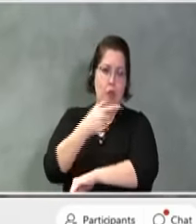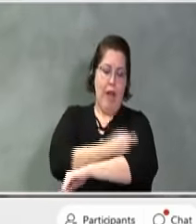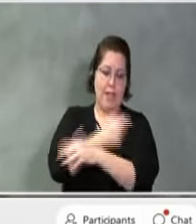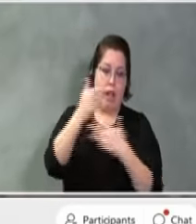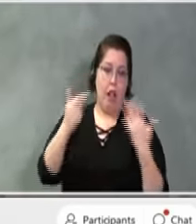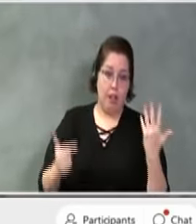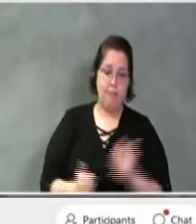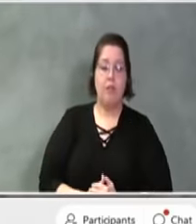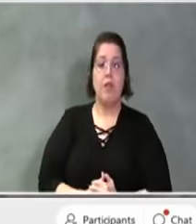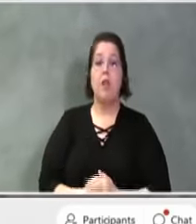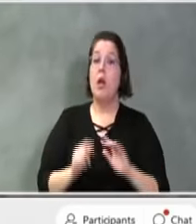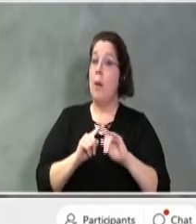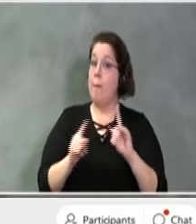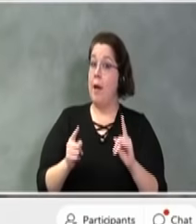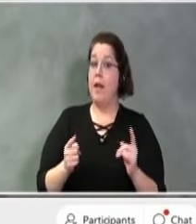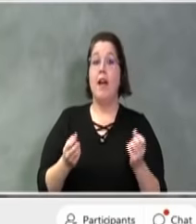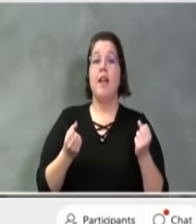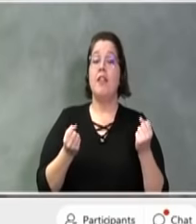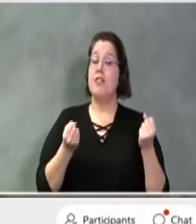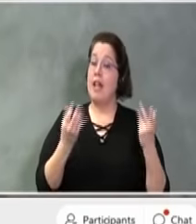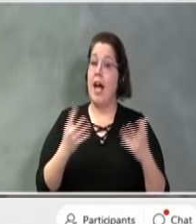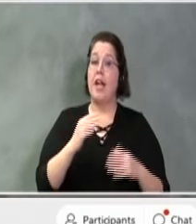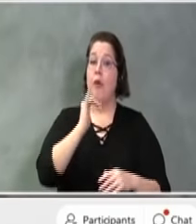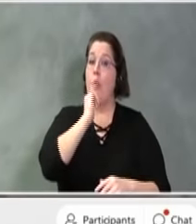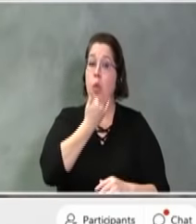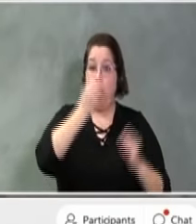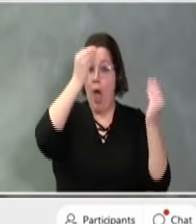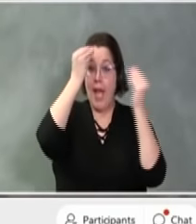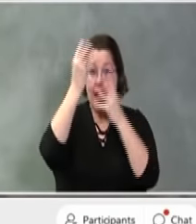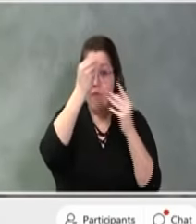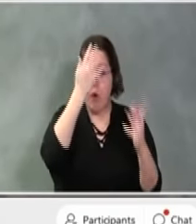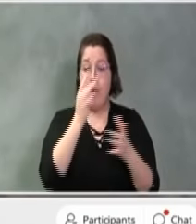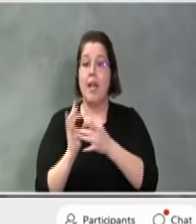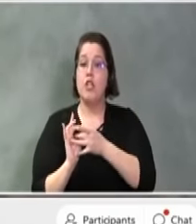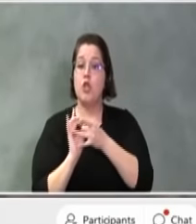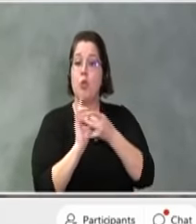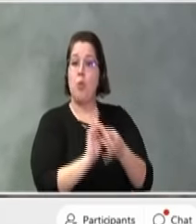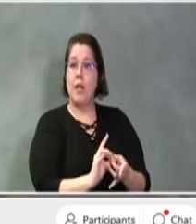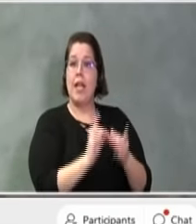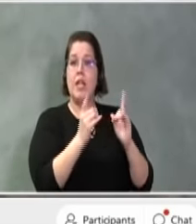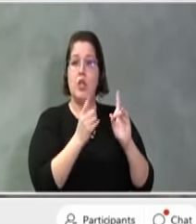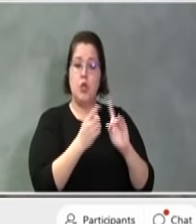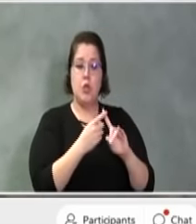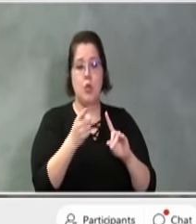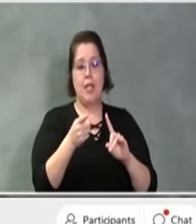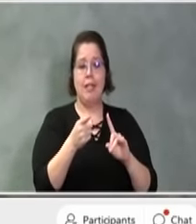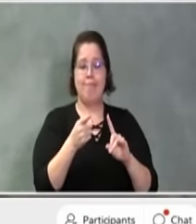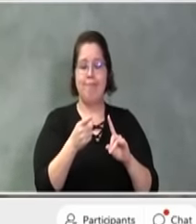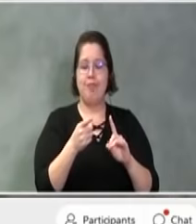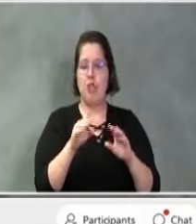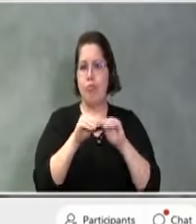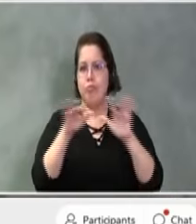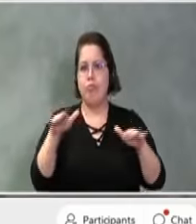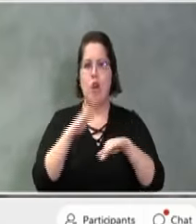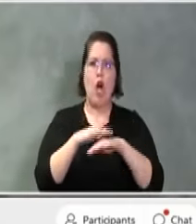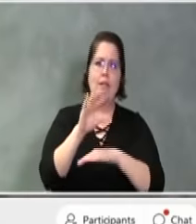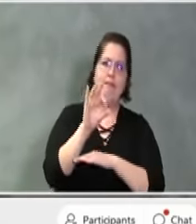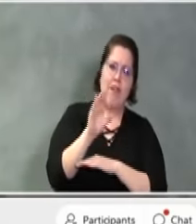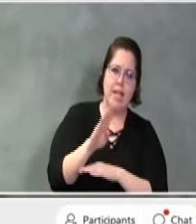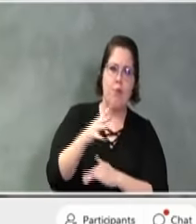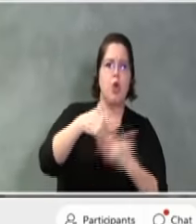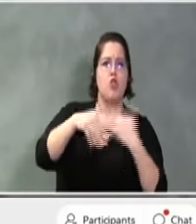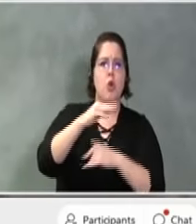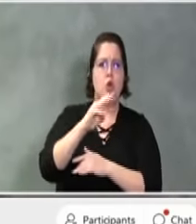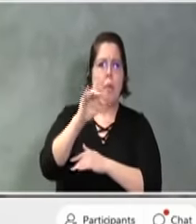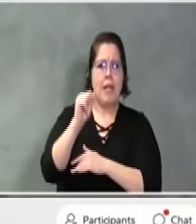But there's a lot of misinformation banging out over the social media. And I was listening to an